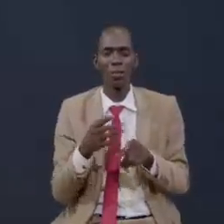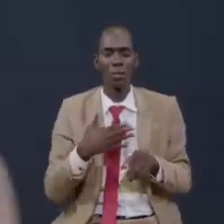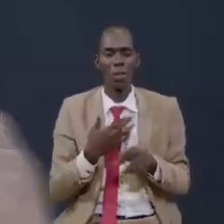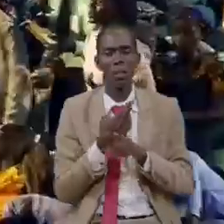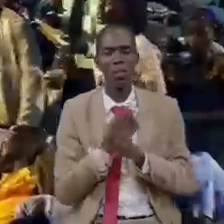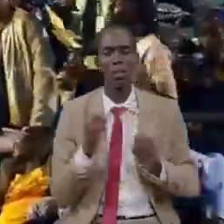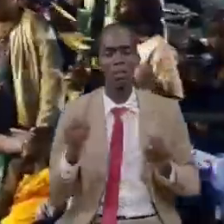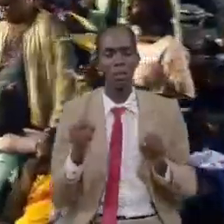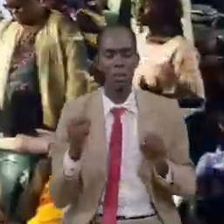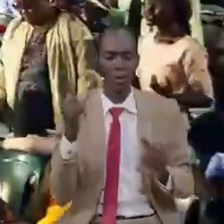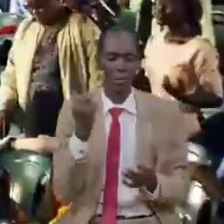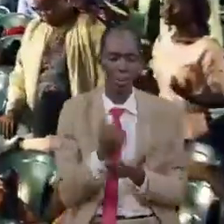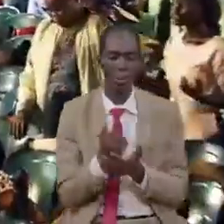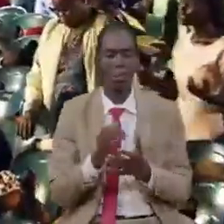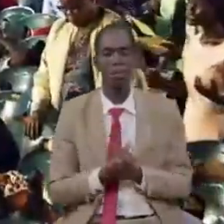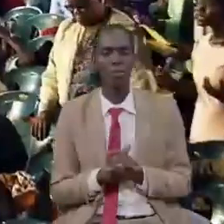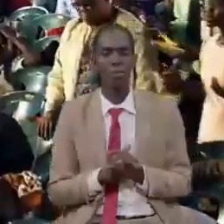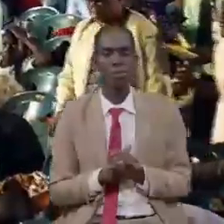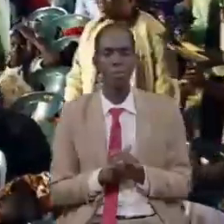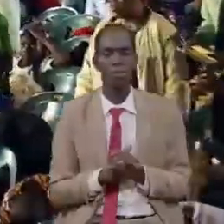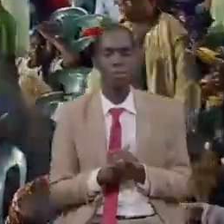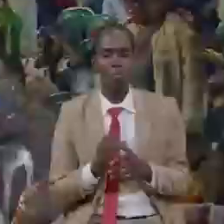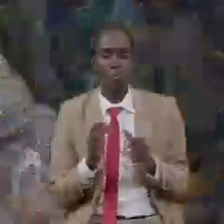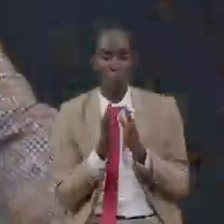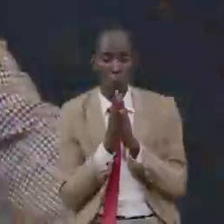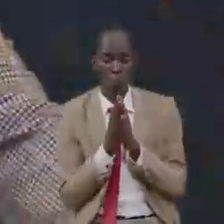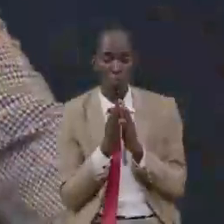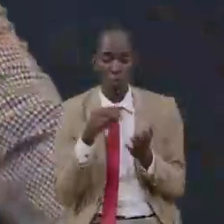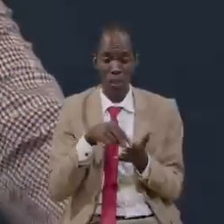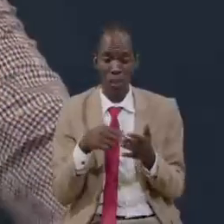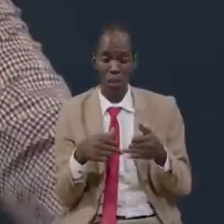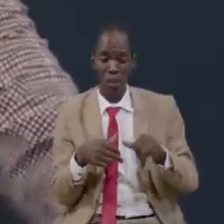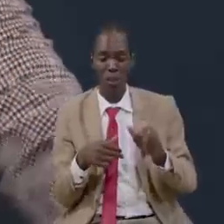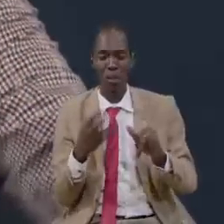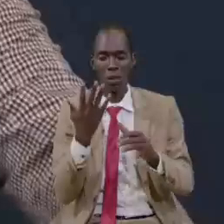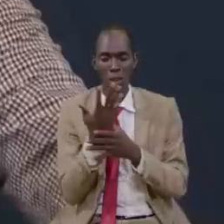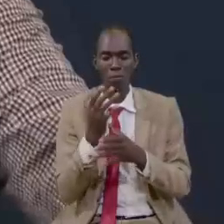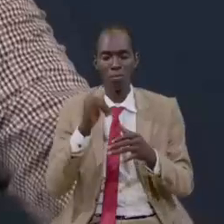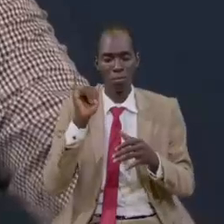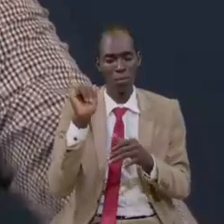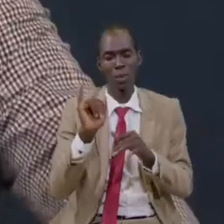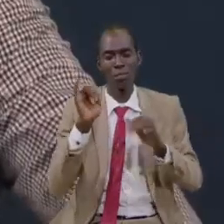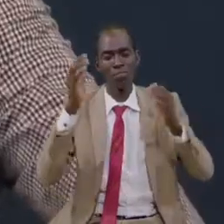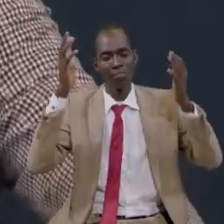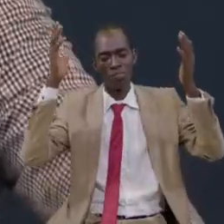Amen. Keep on standing and keep up that hand. I'm praying with you as well as praying for